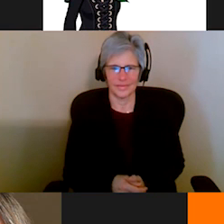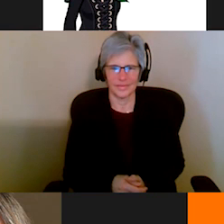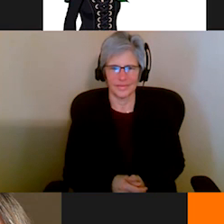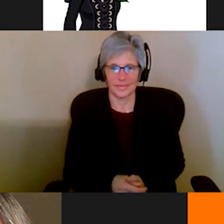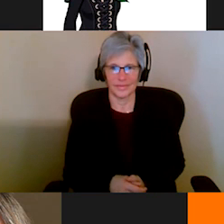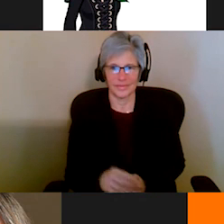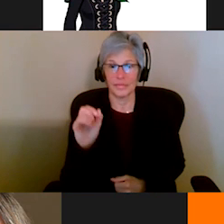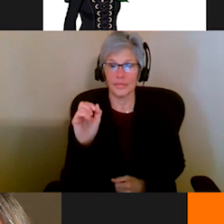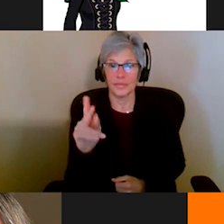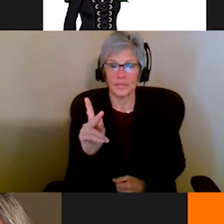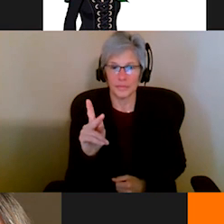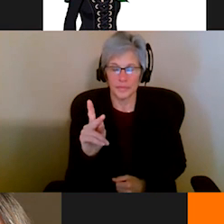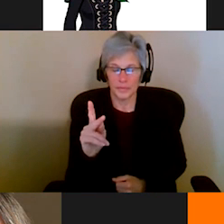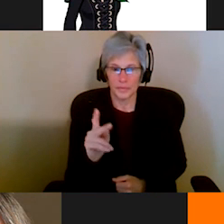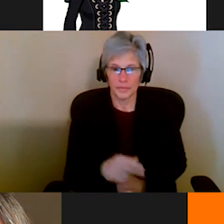Okay,